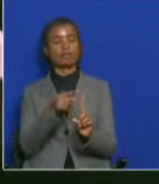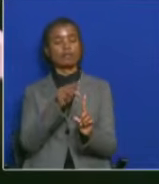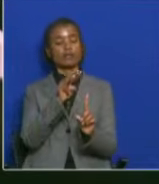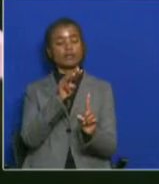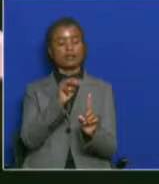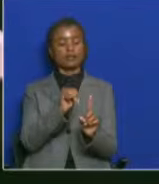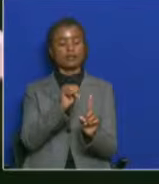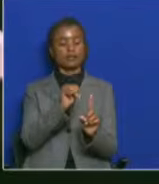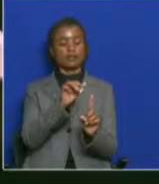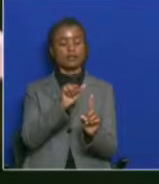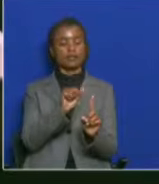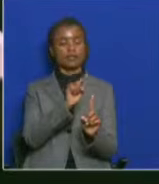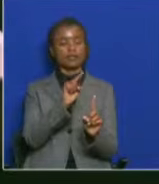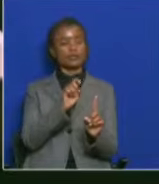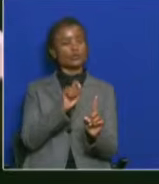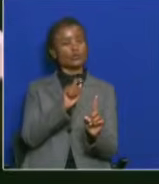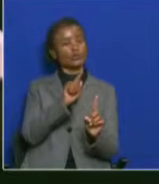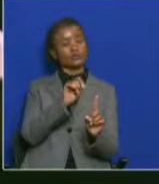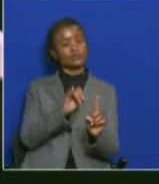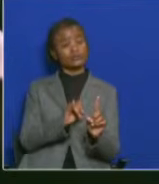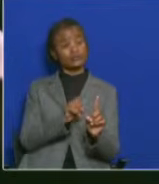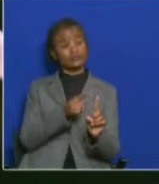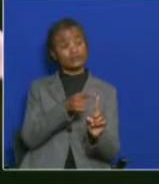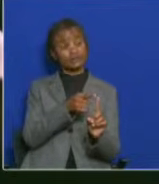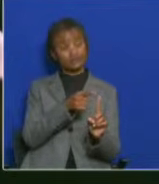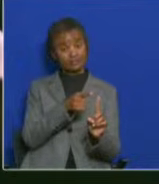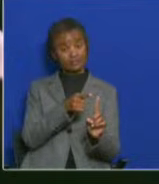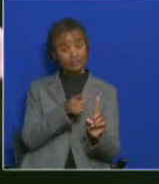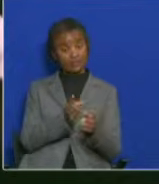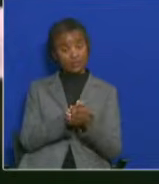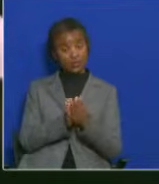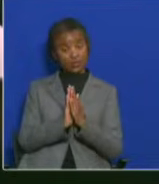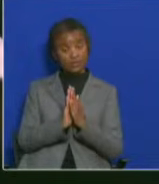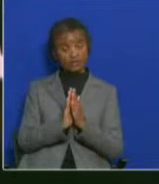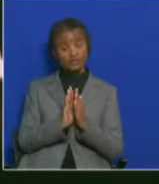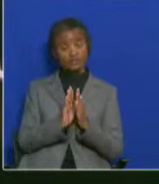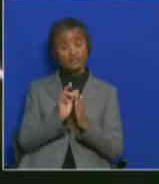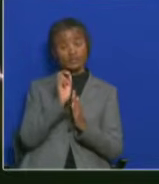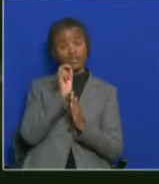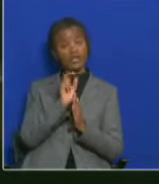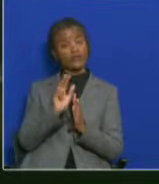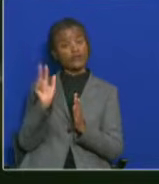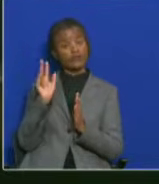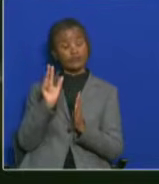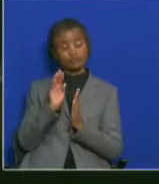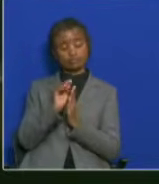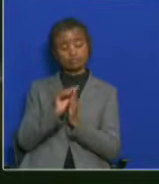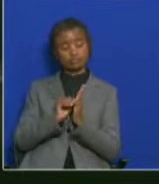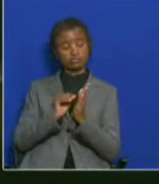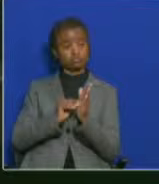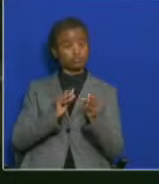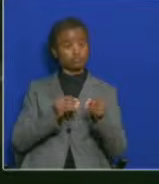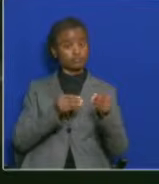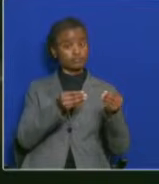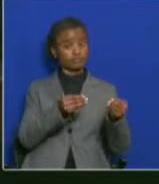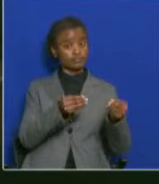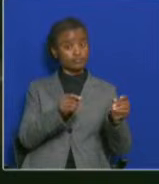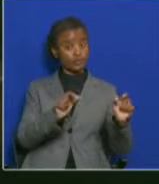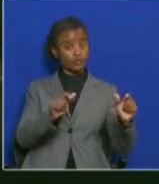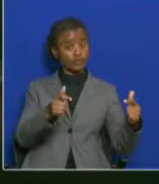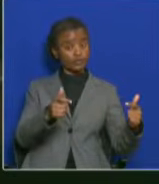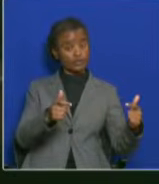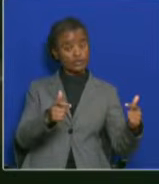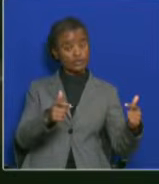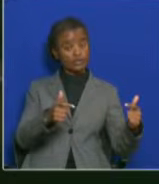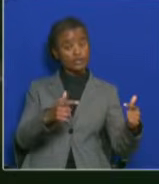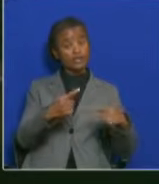requested to file an affidavit before the Commission in the light of whatever is concerning them from the answering